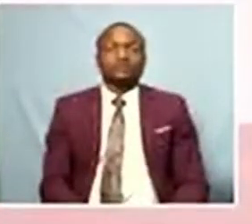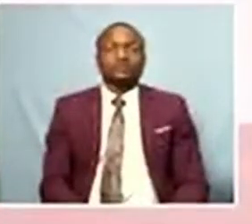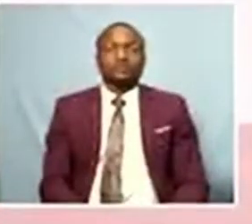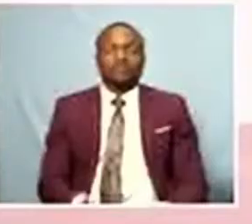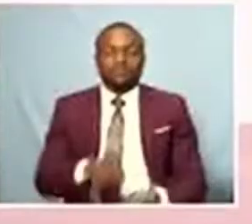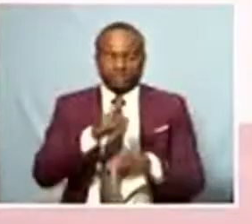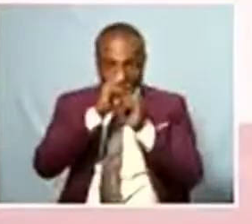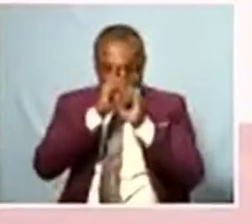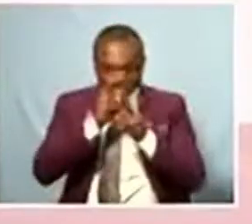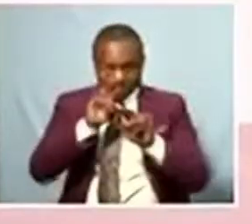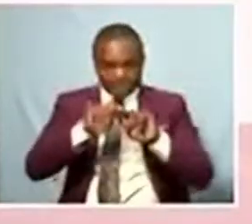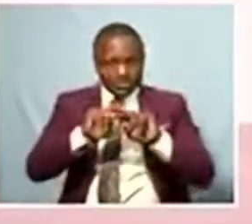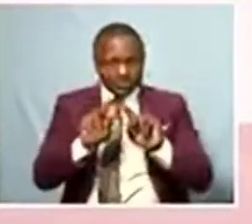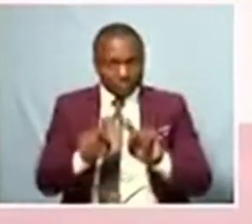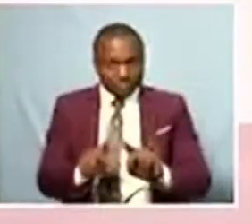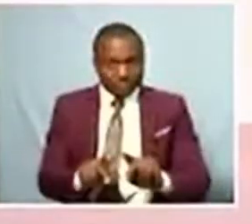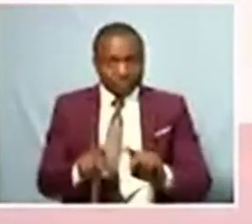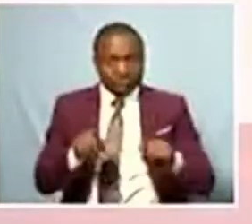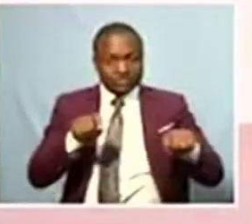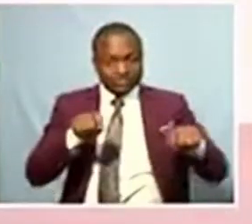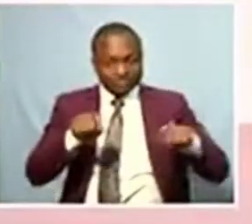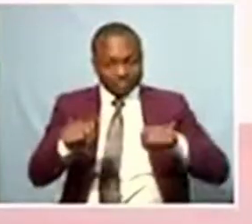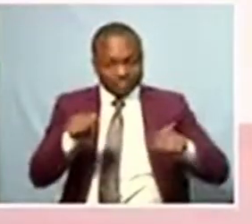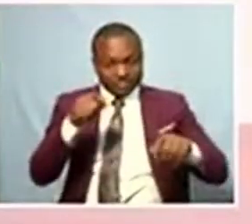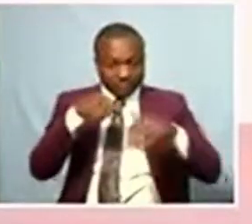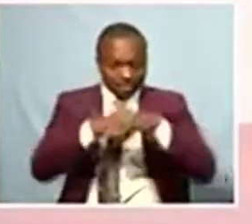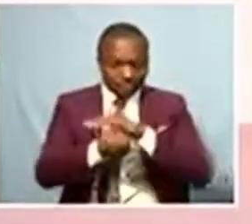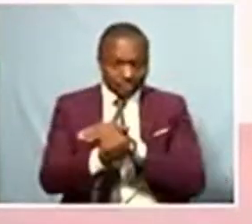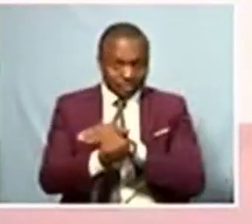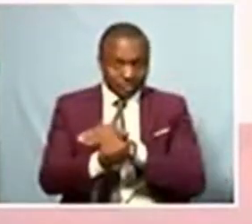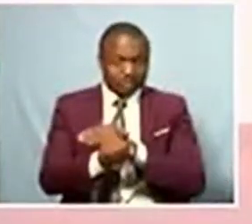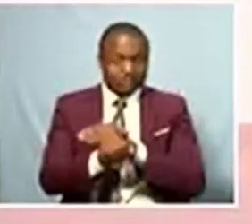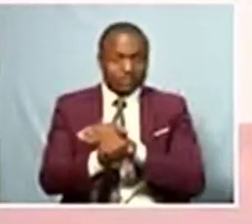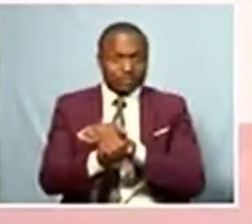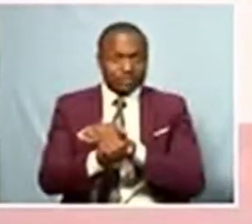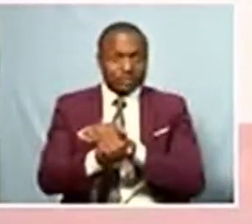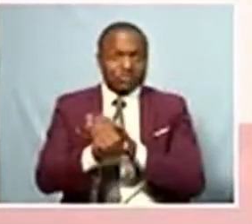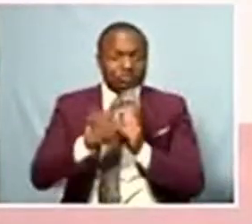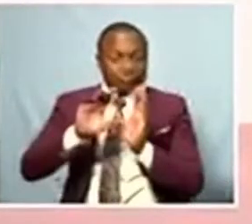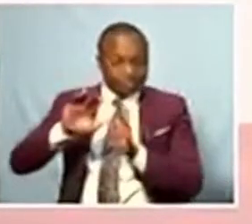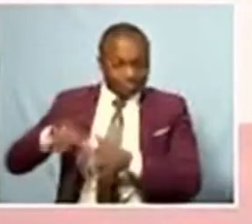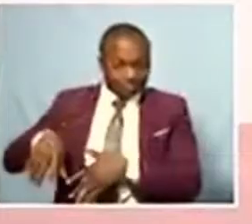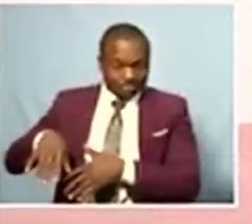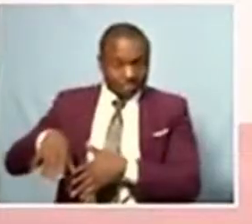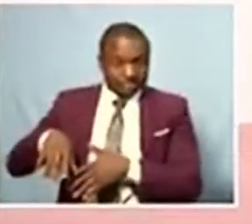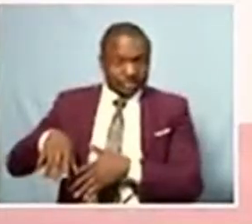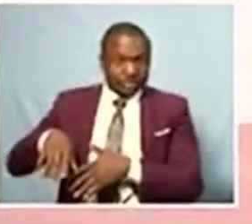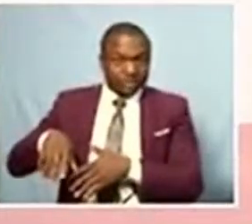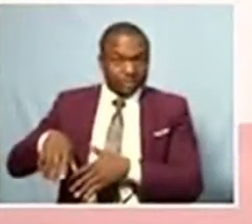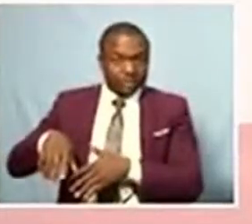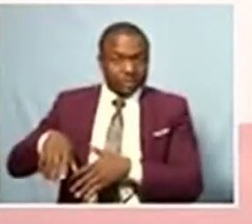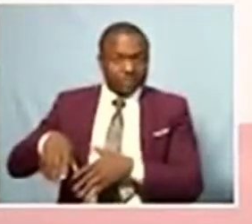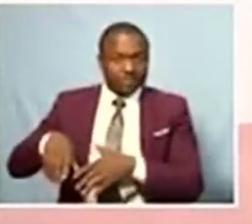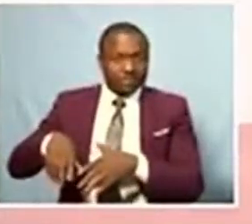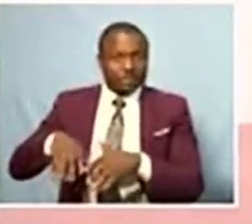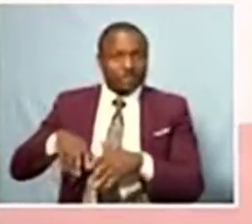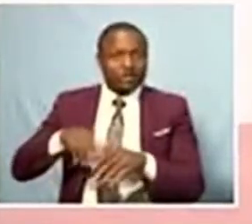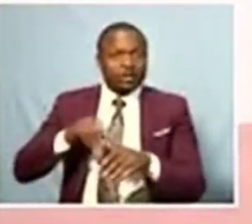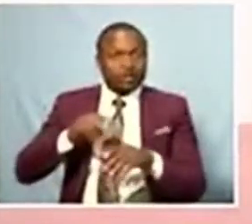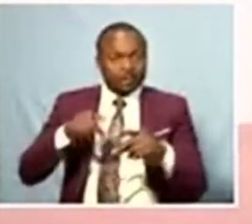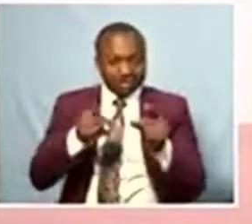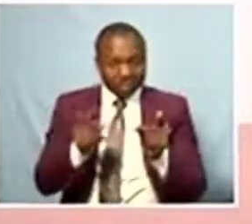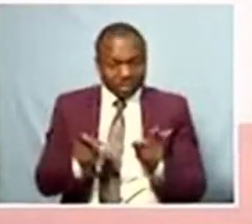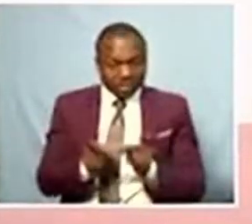Honorable Chairperson, the regulation of entry, departure, and the residence of immigrants within